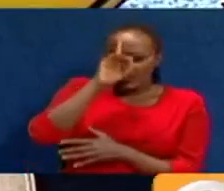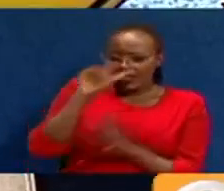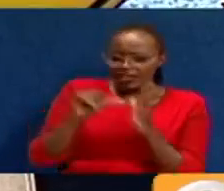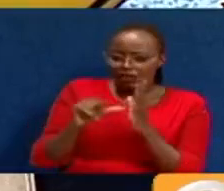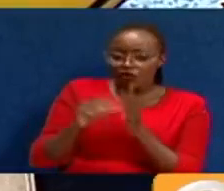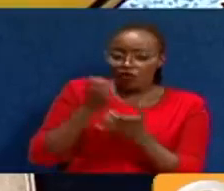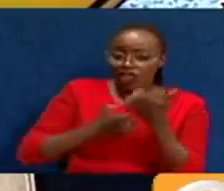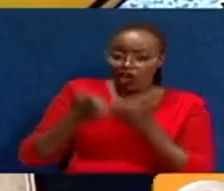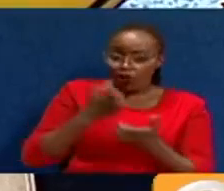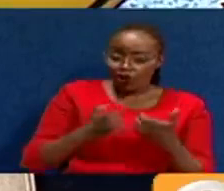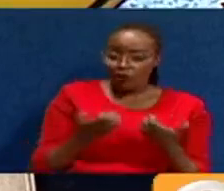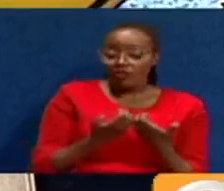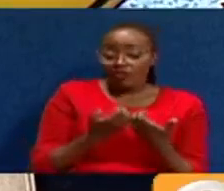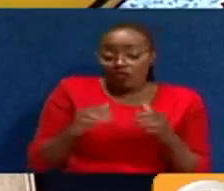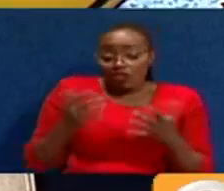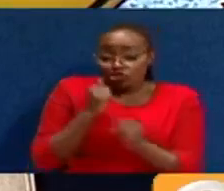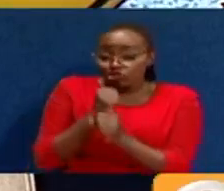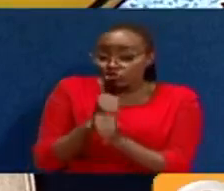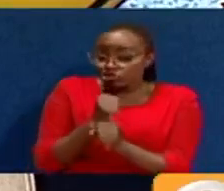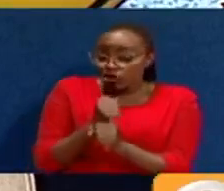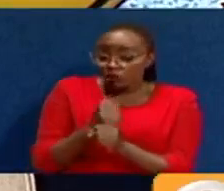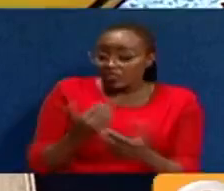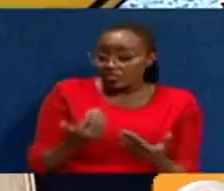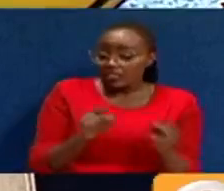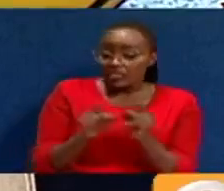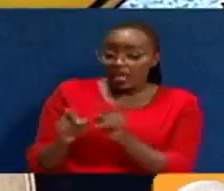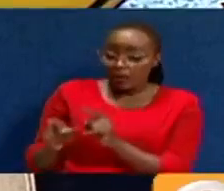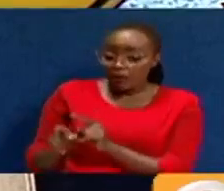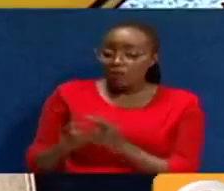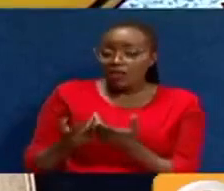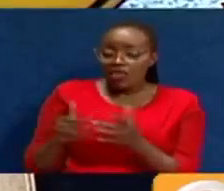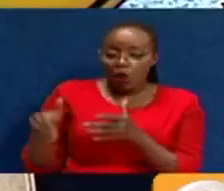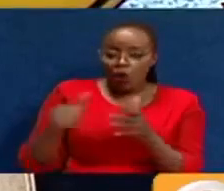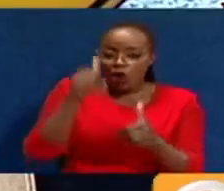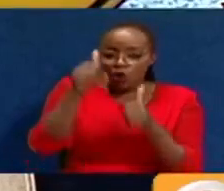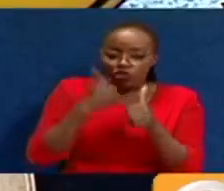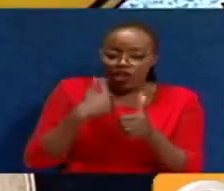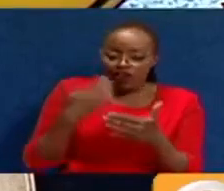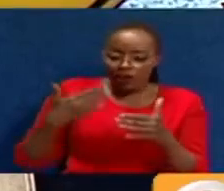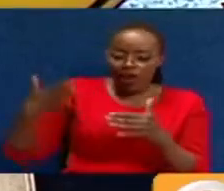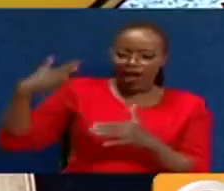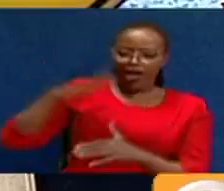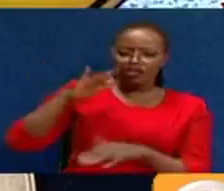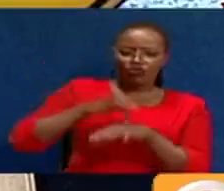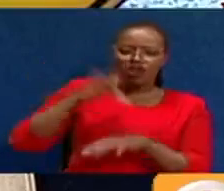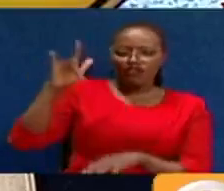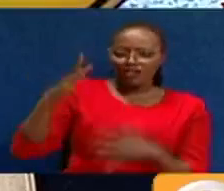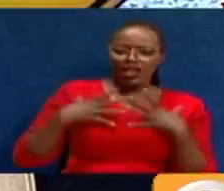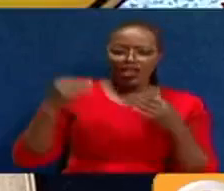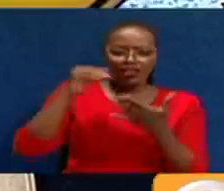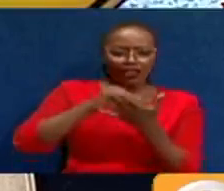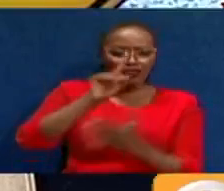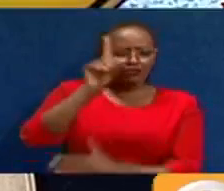on economics, livelihoods, jobs, and then in a cyclical manner coming right back to affect our health yet